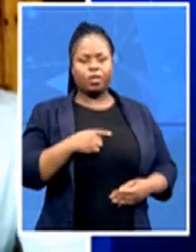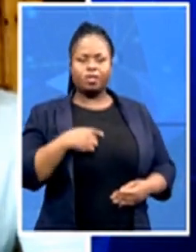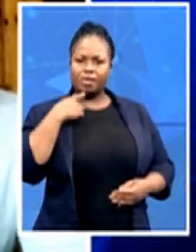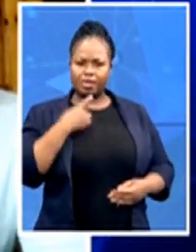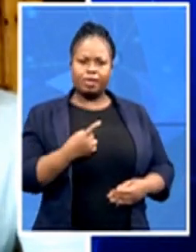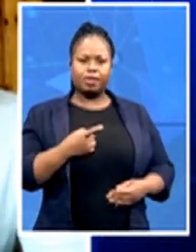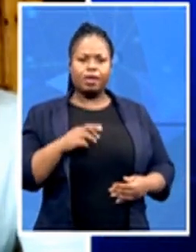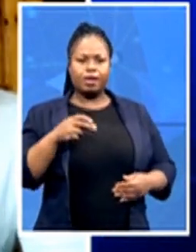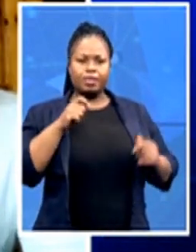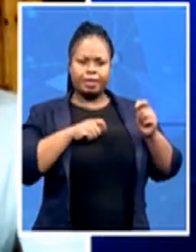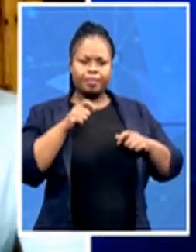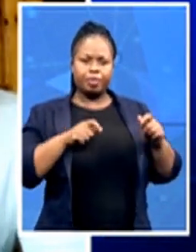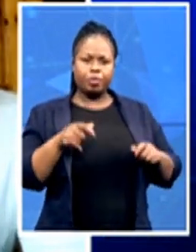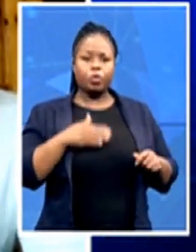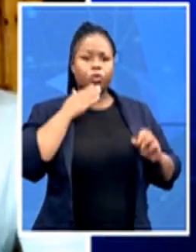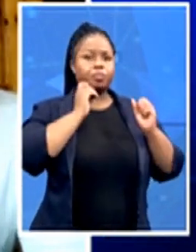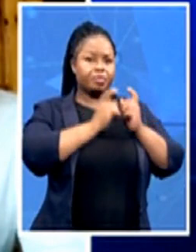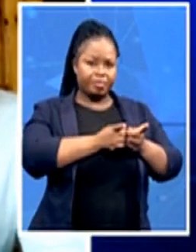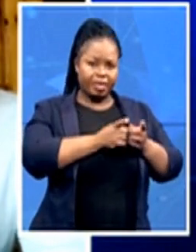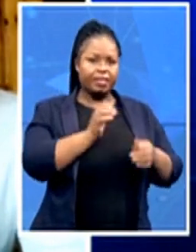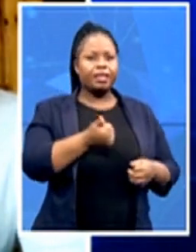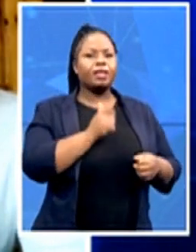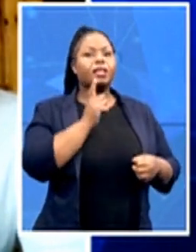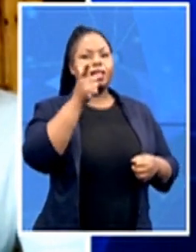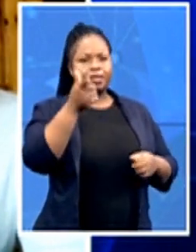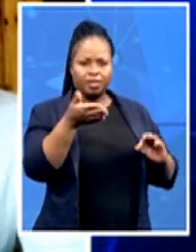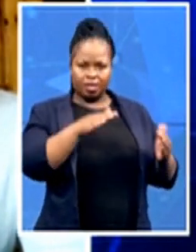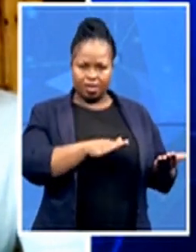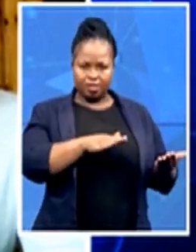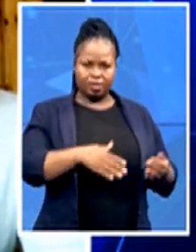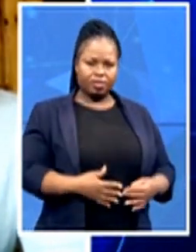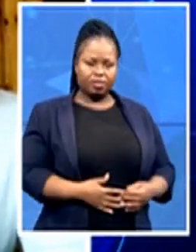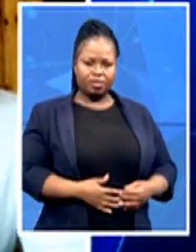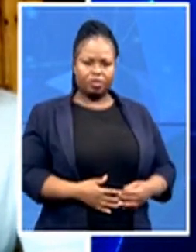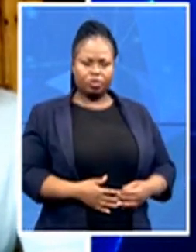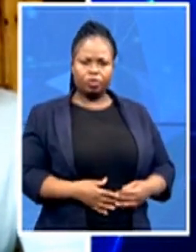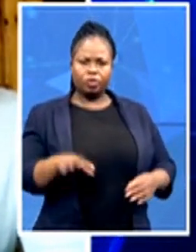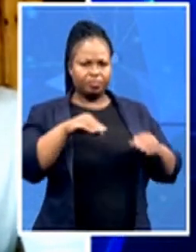who then subsequently died, how are they being recognized?